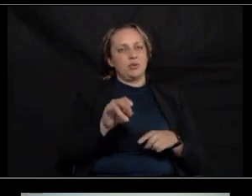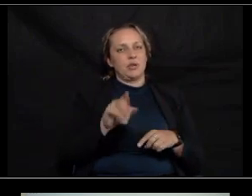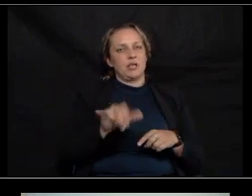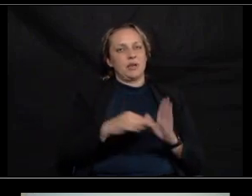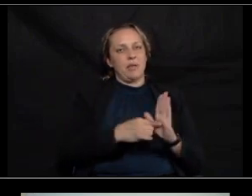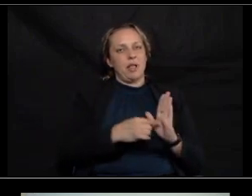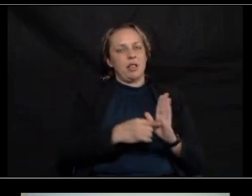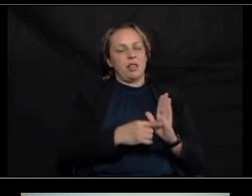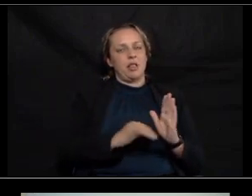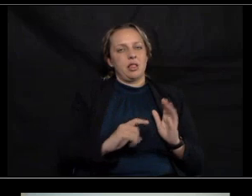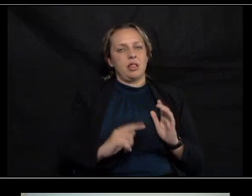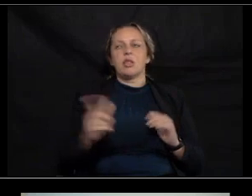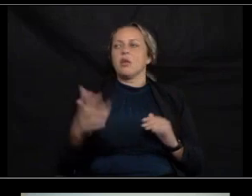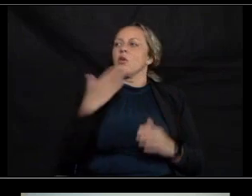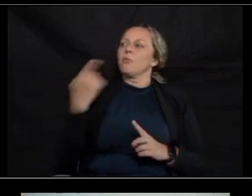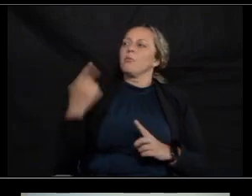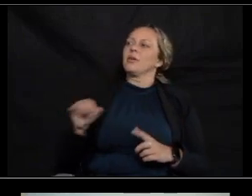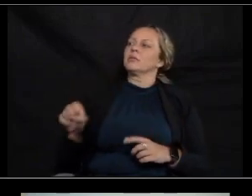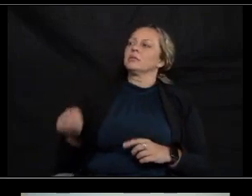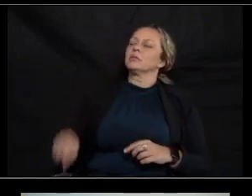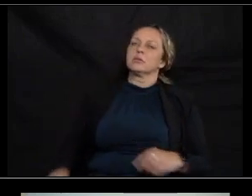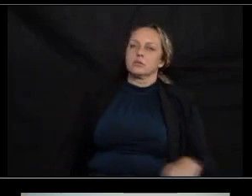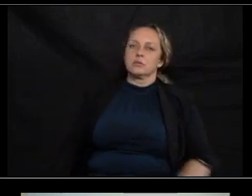bill. That's a good point, Mayor, yes.